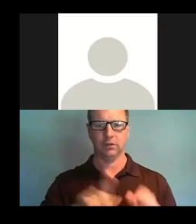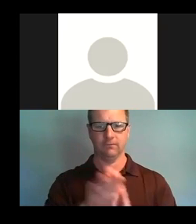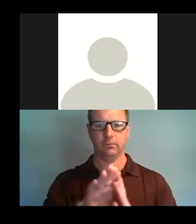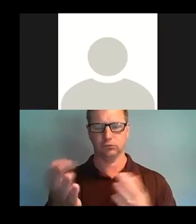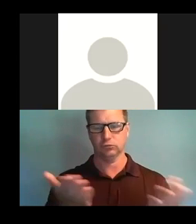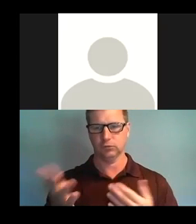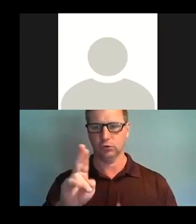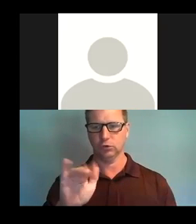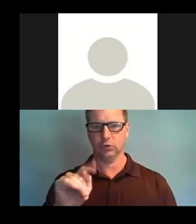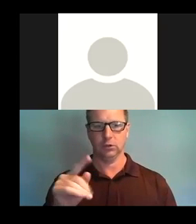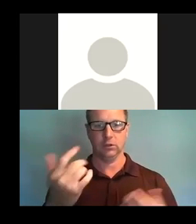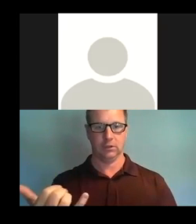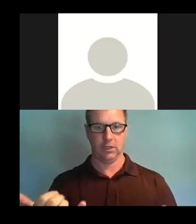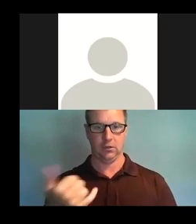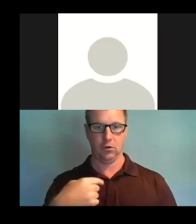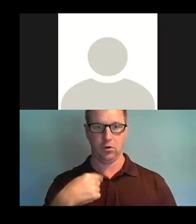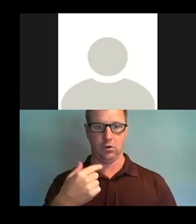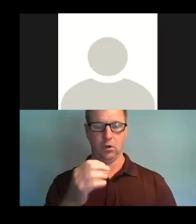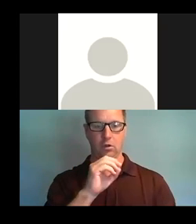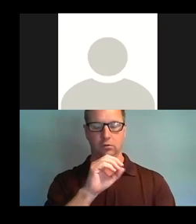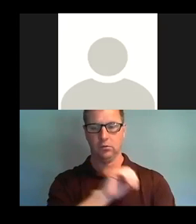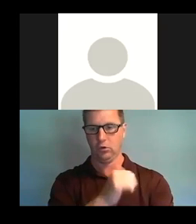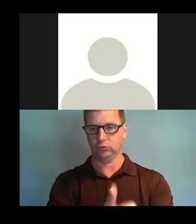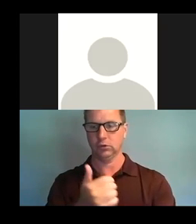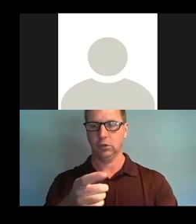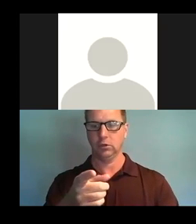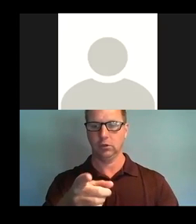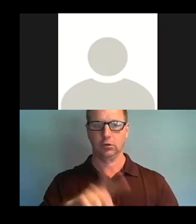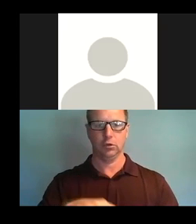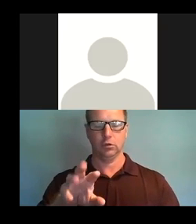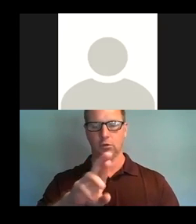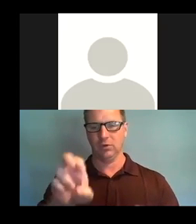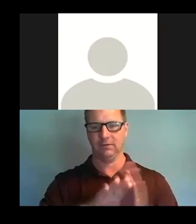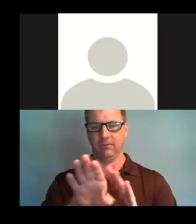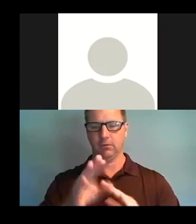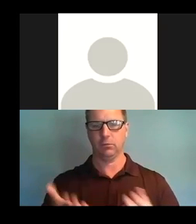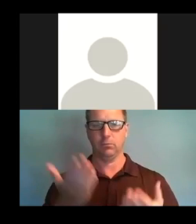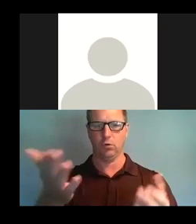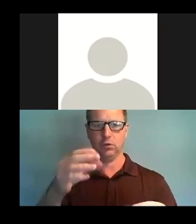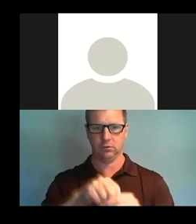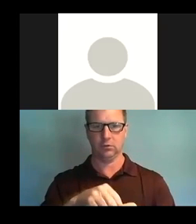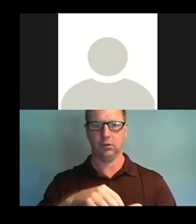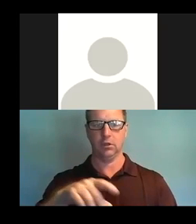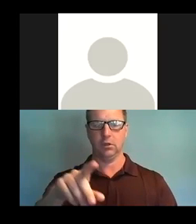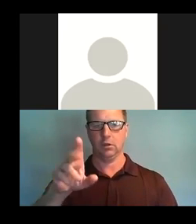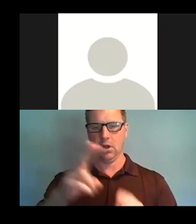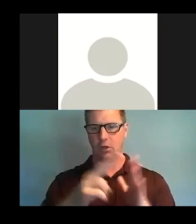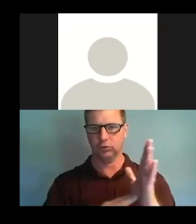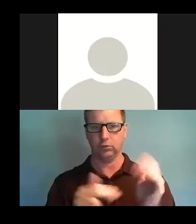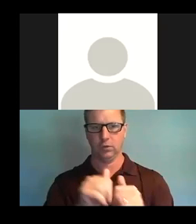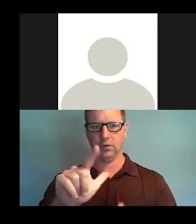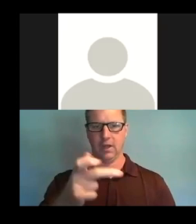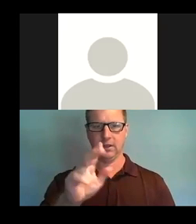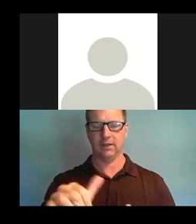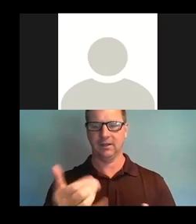Unit. Today, authorization is requested to accept the redevelopment proposal and enter into a disposition contract with Allegheny